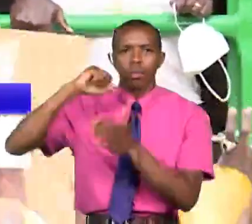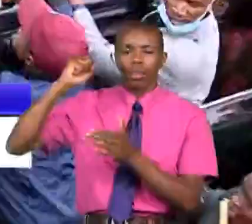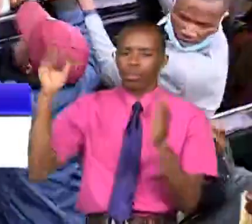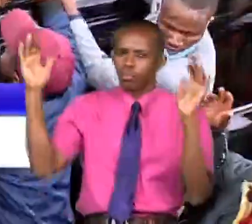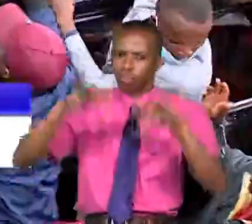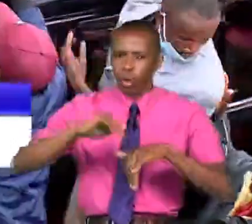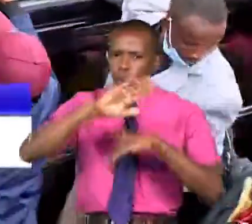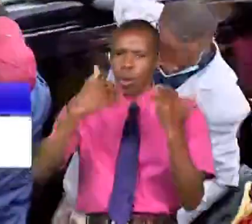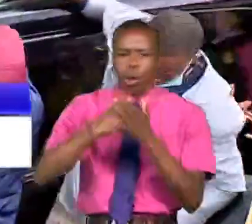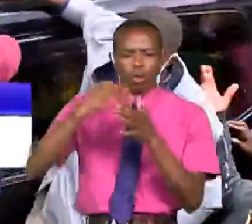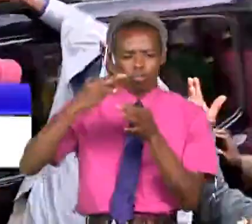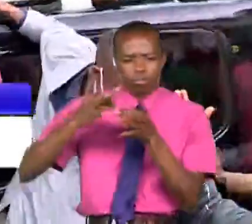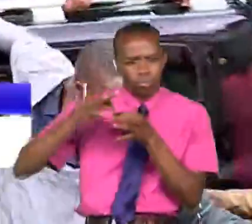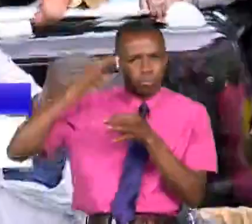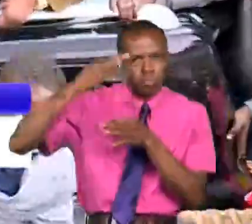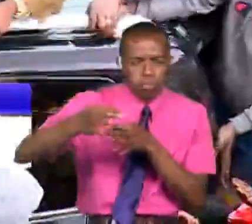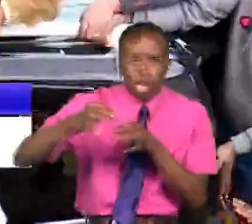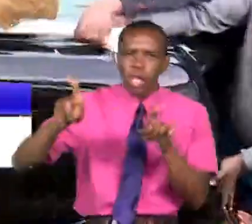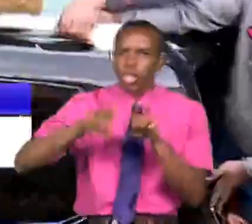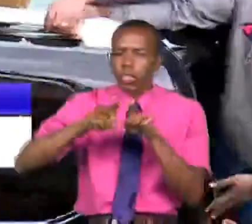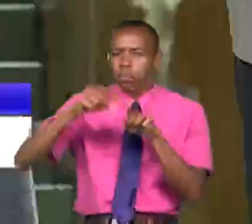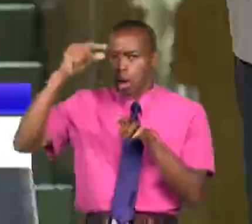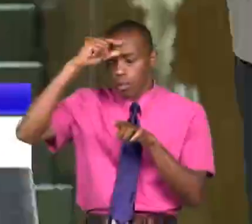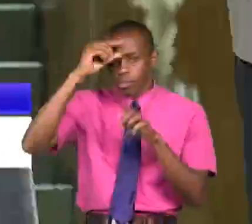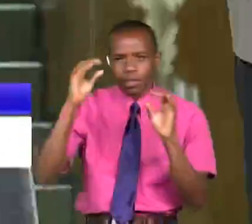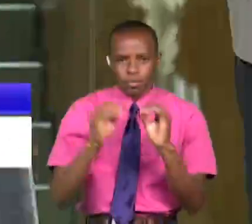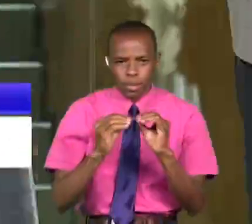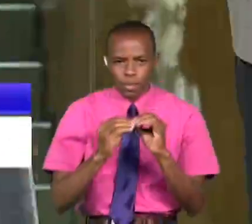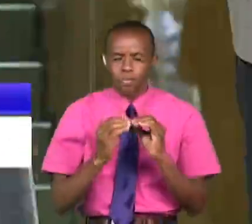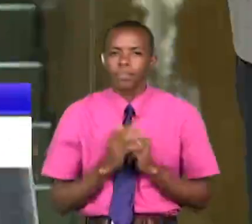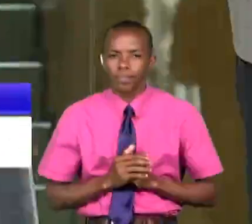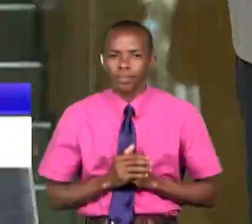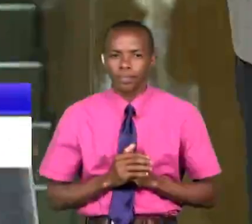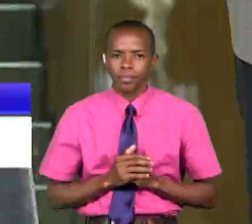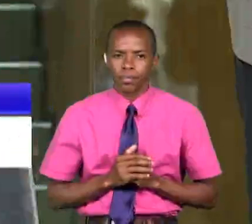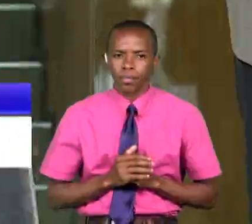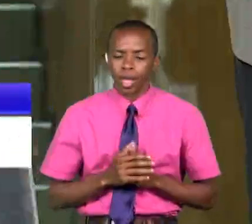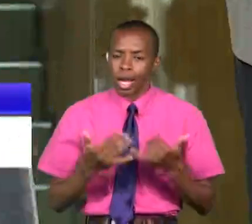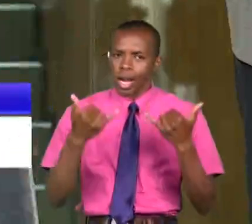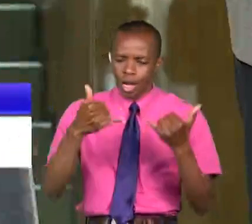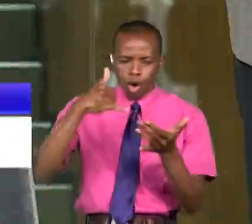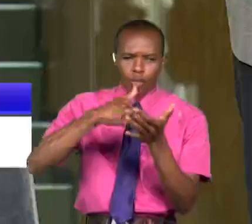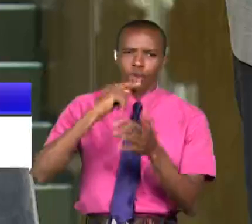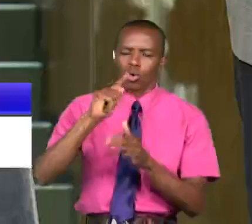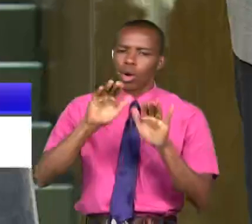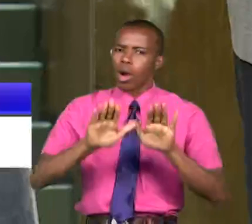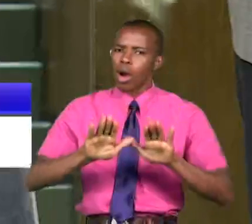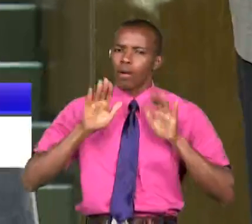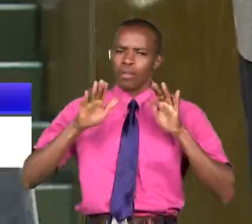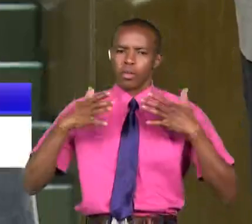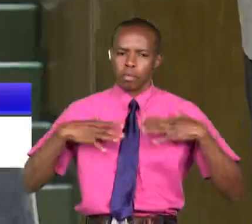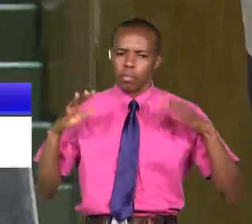are suspended, as well as intergovernmental meetings. In line with the directive to avoid crowded